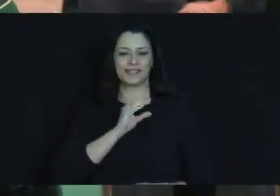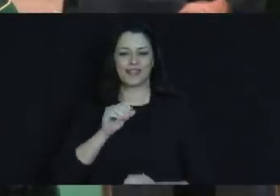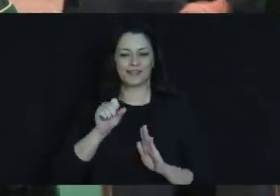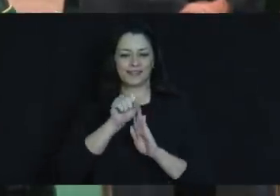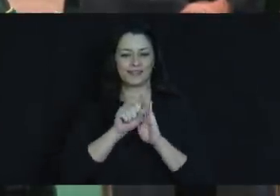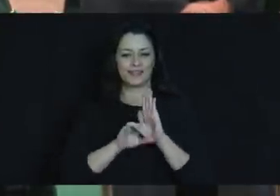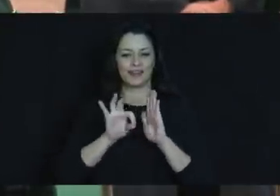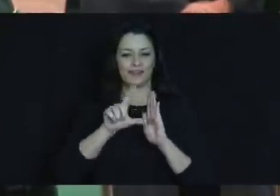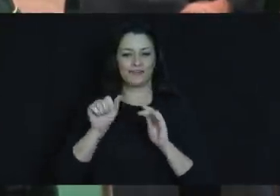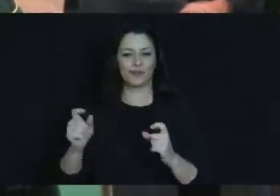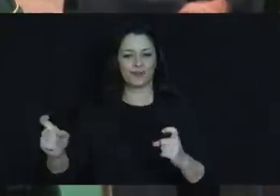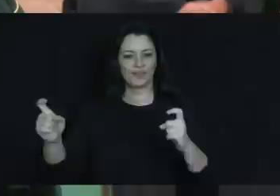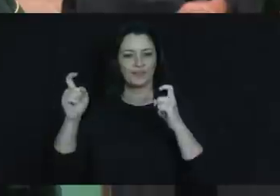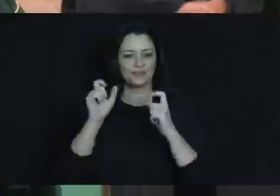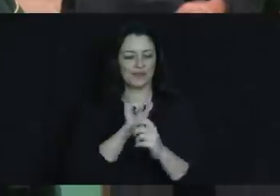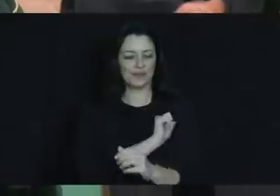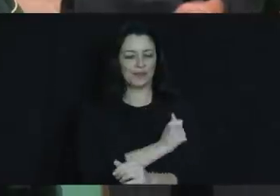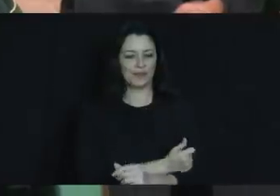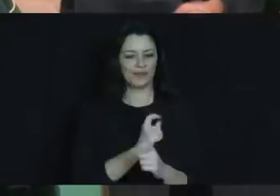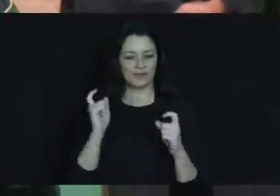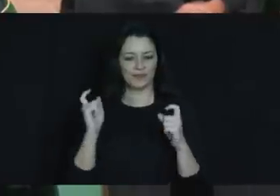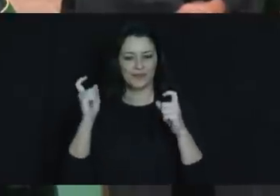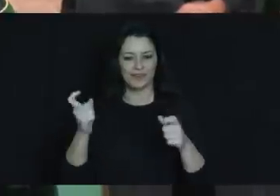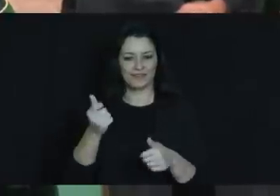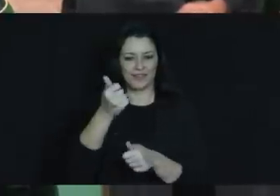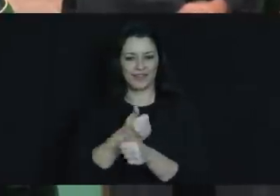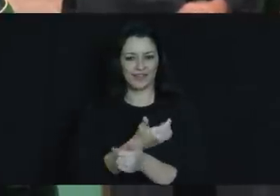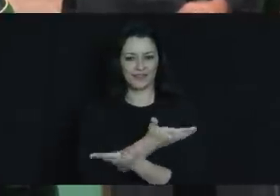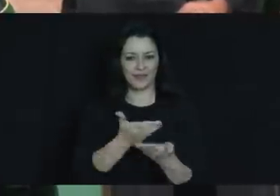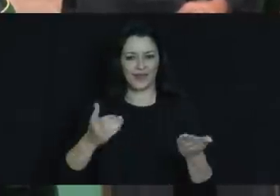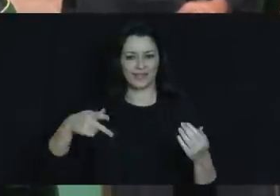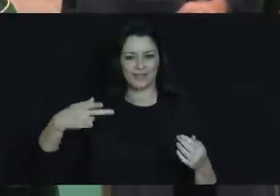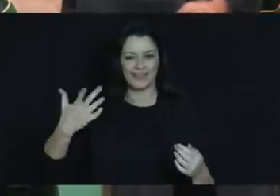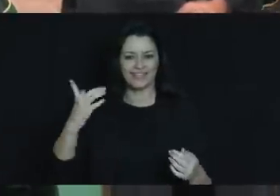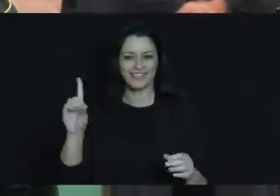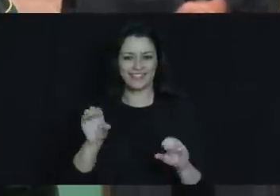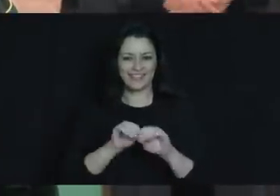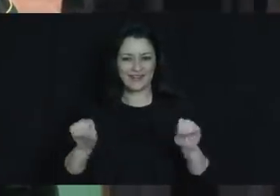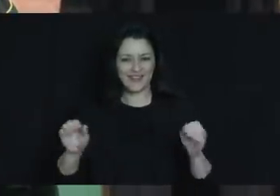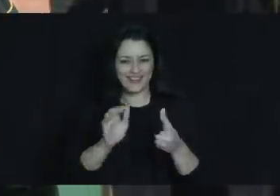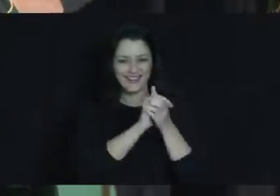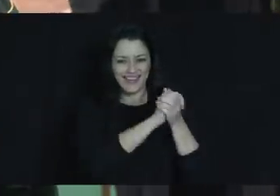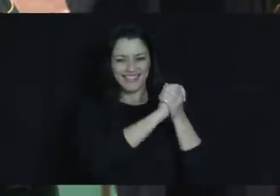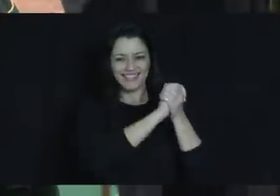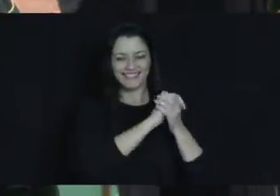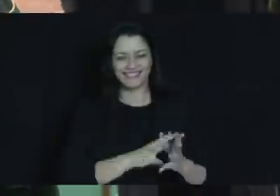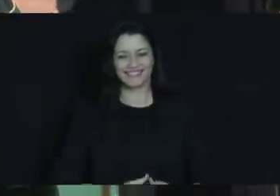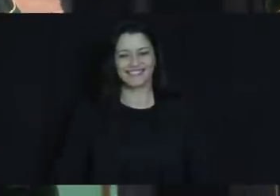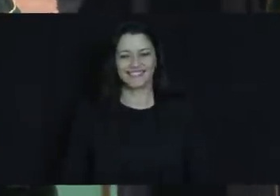I confer upon each of you the doctoral degree. Congratulations.